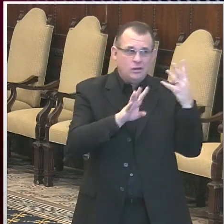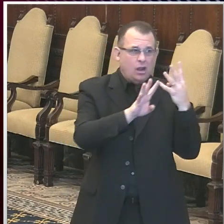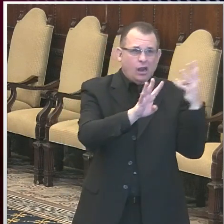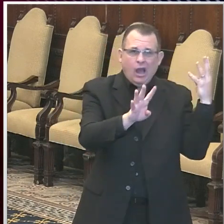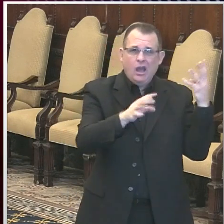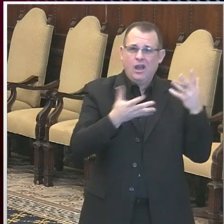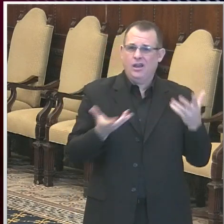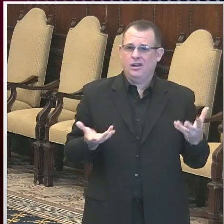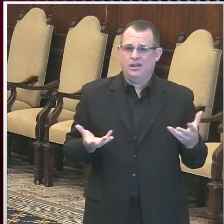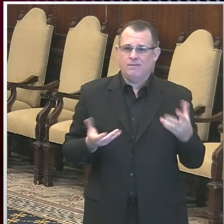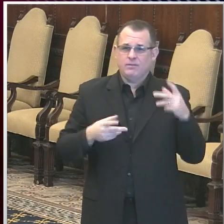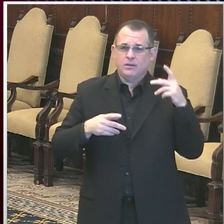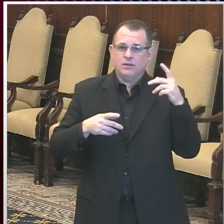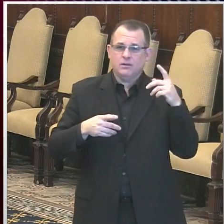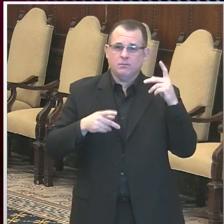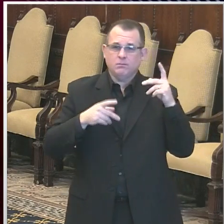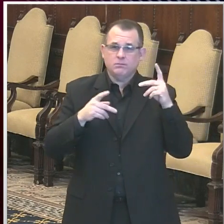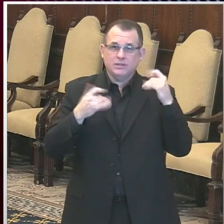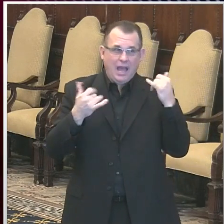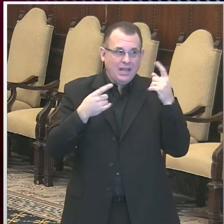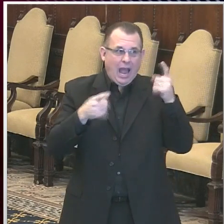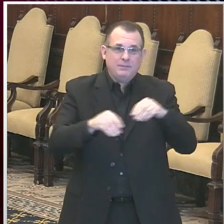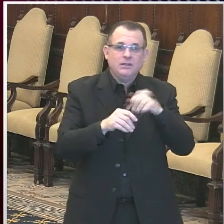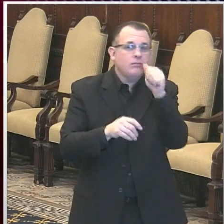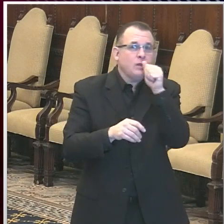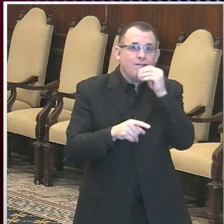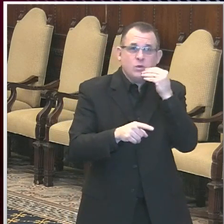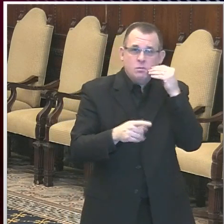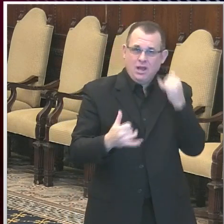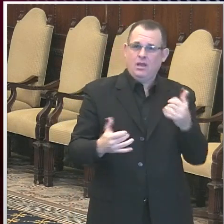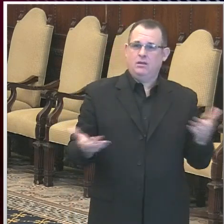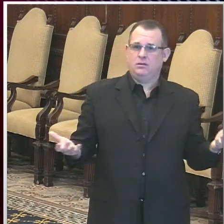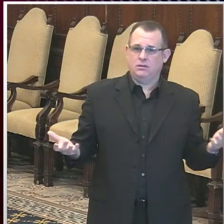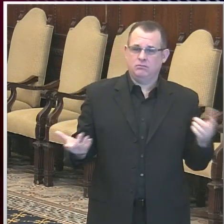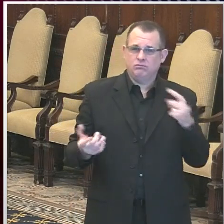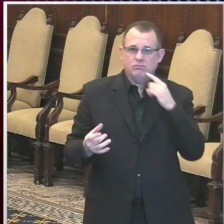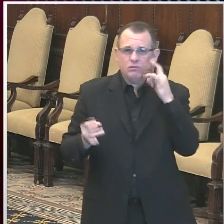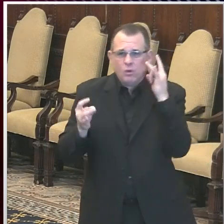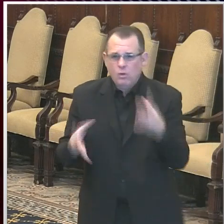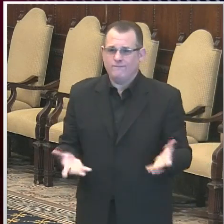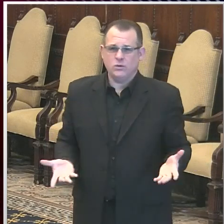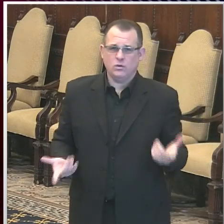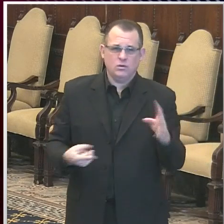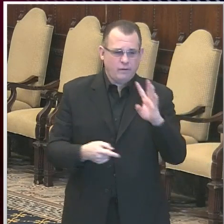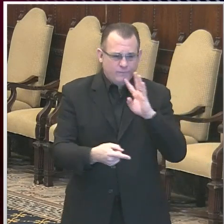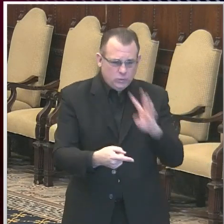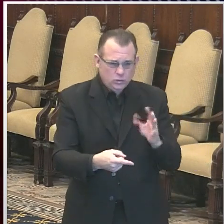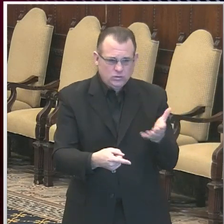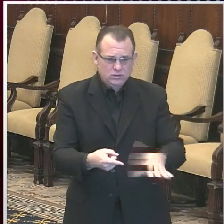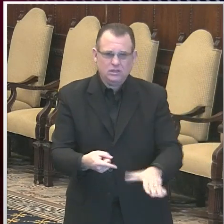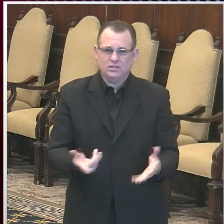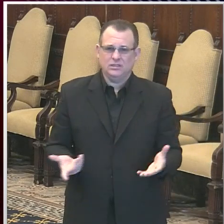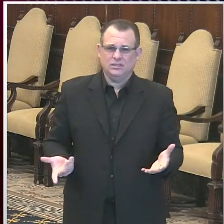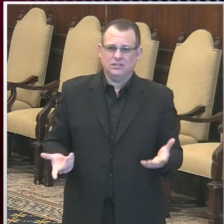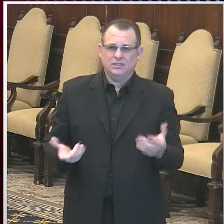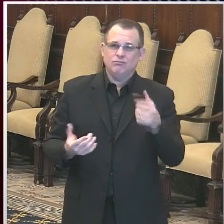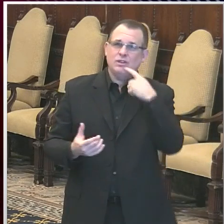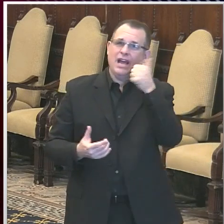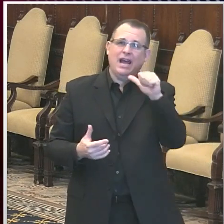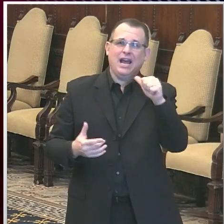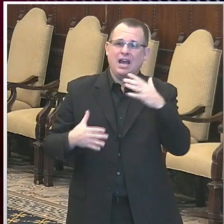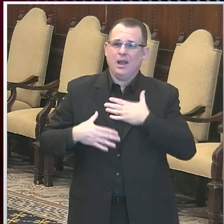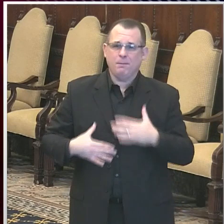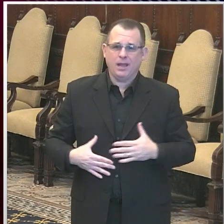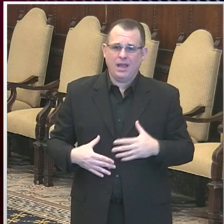in a home, and we are just devastated by it. Any 4-year-old, any person would feel this way about the loss